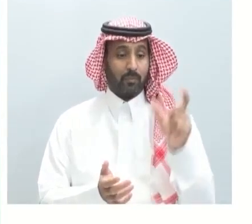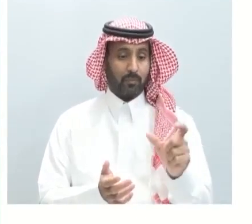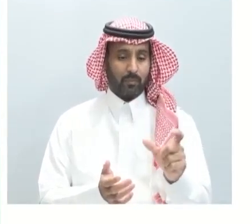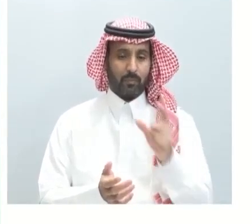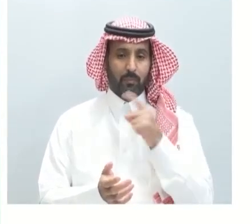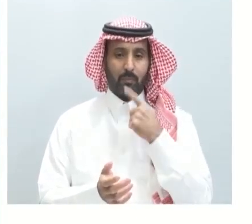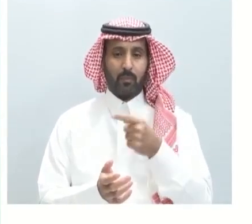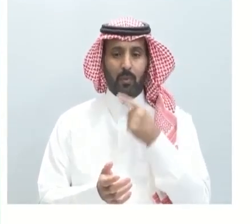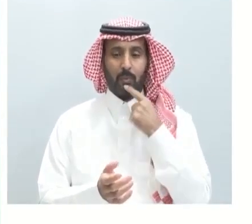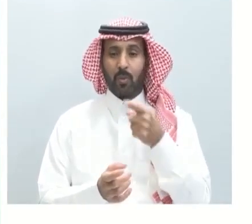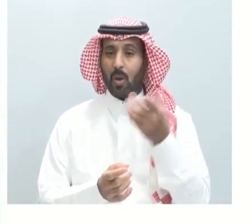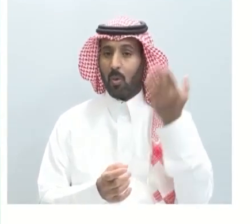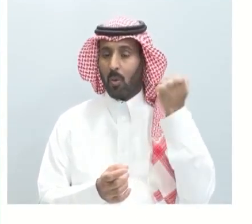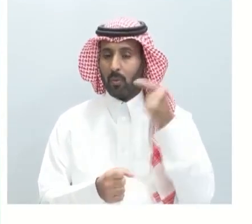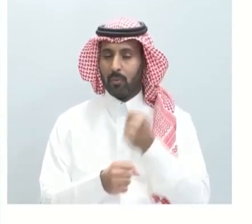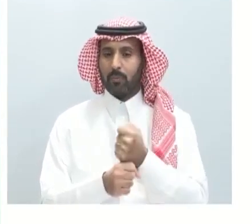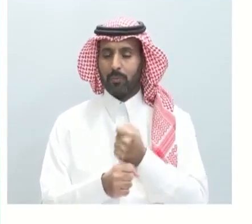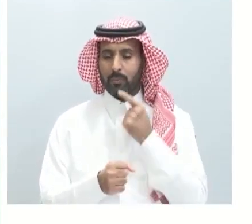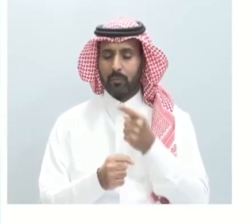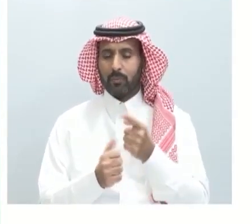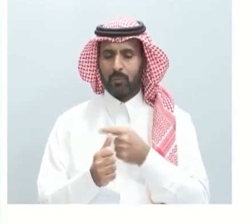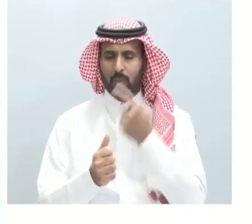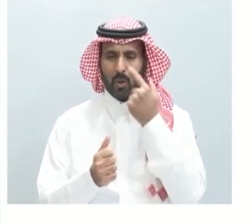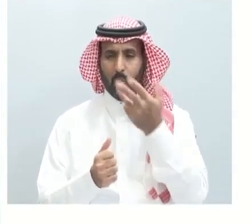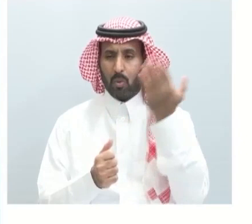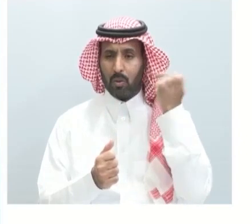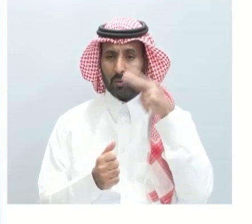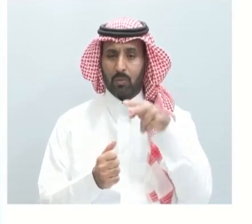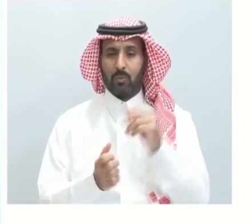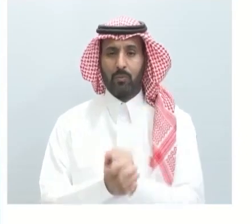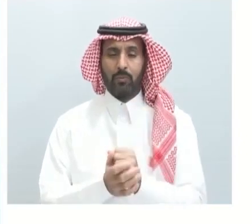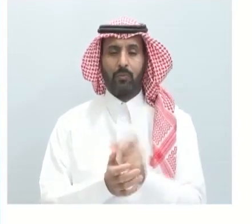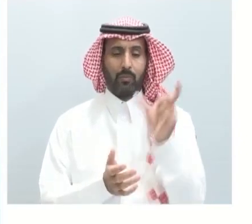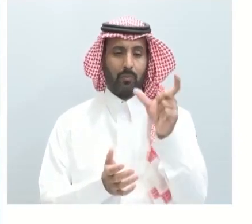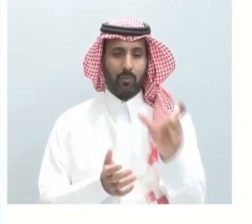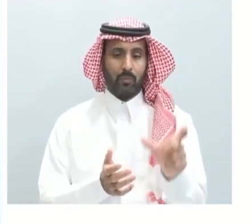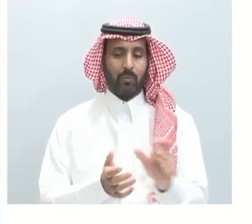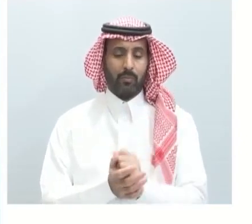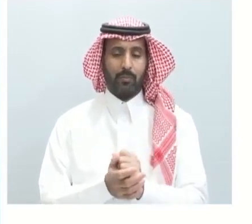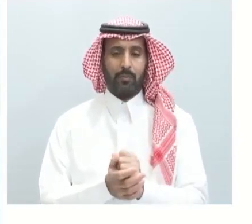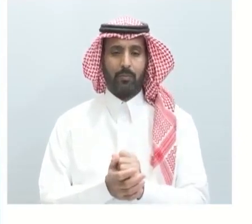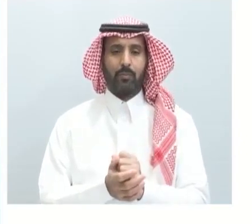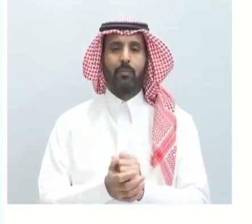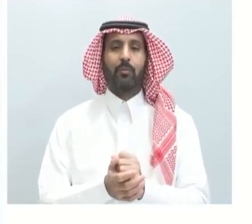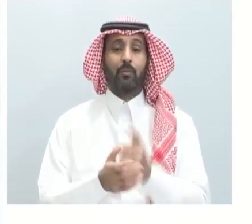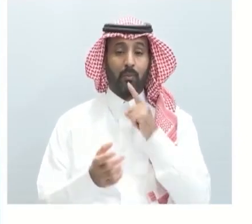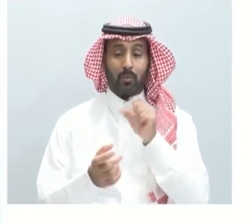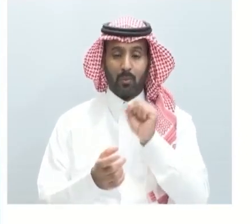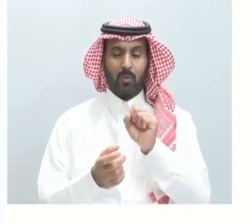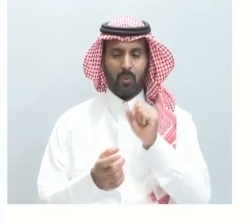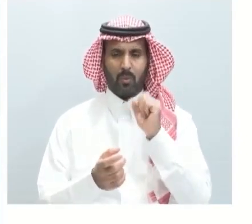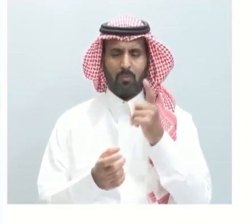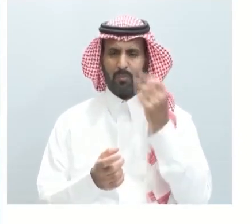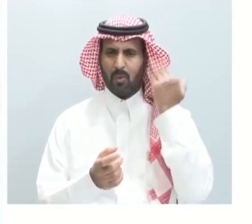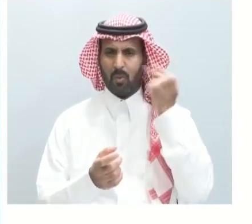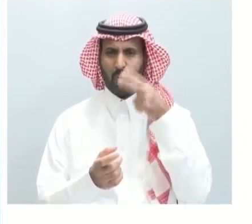about your own experiences or things you've seen so try to use these idioms with your own experiences